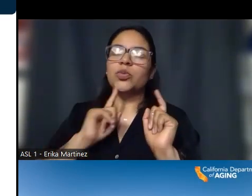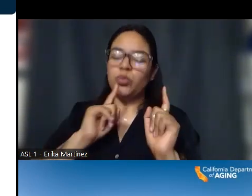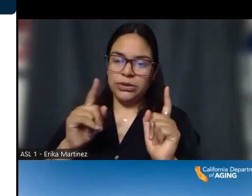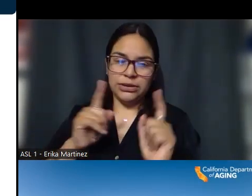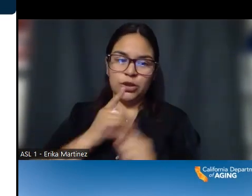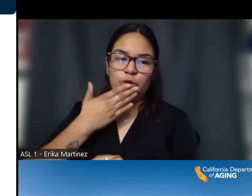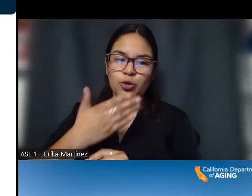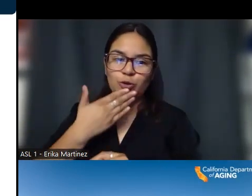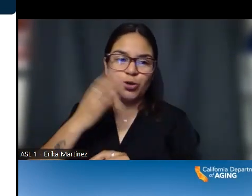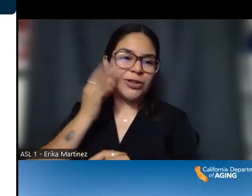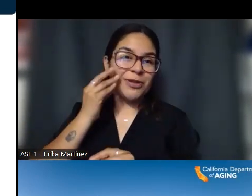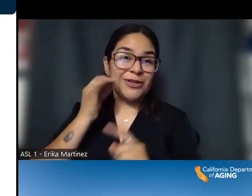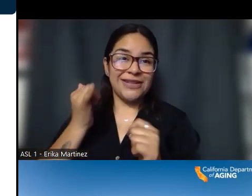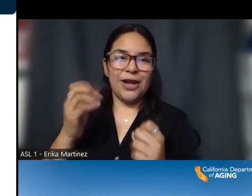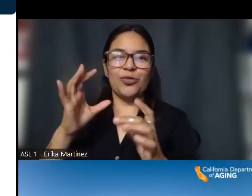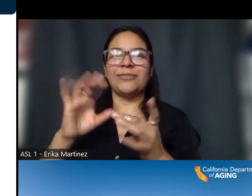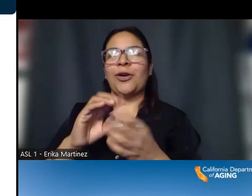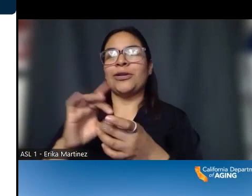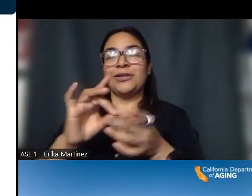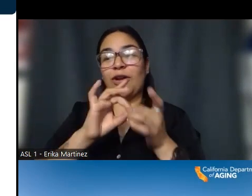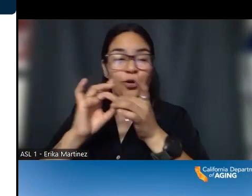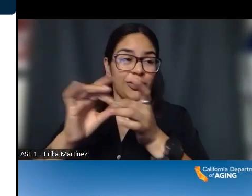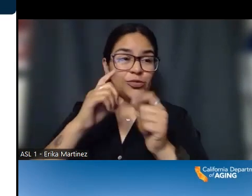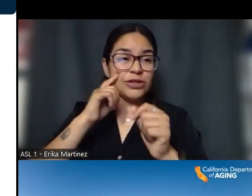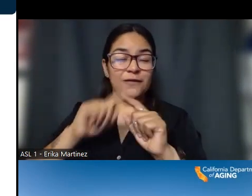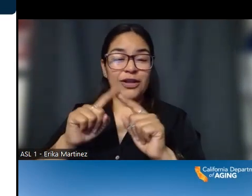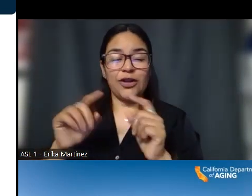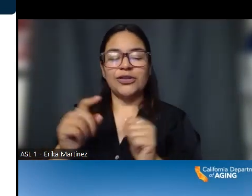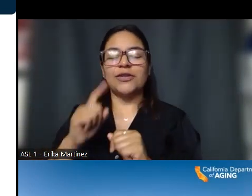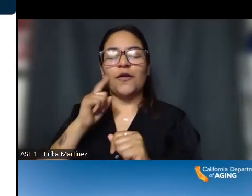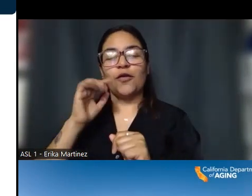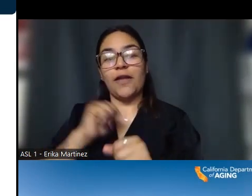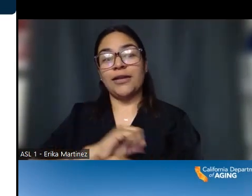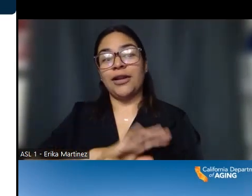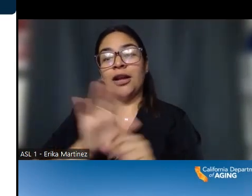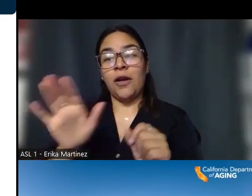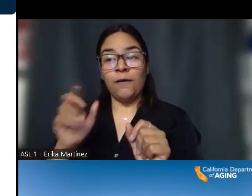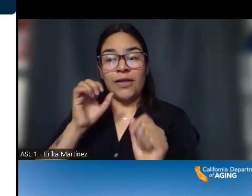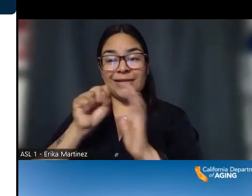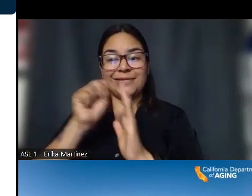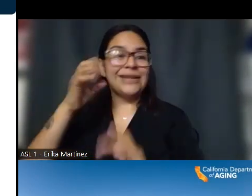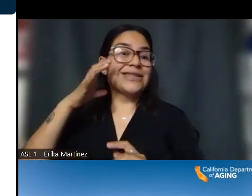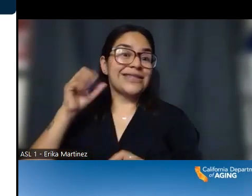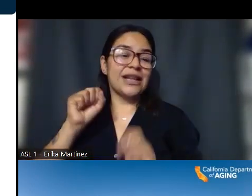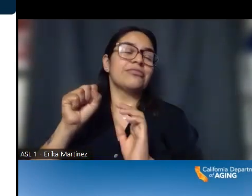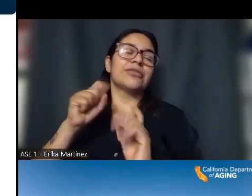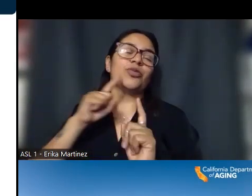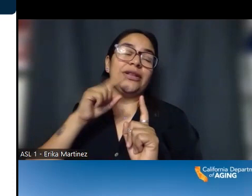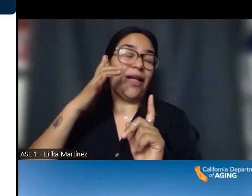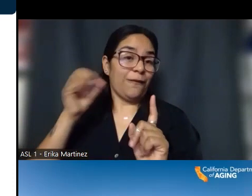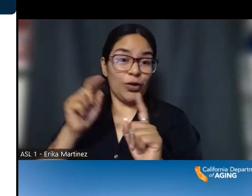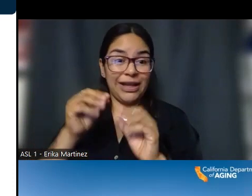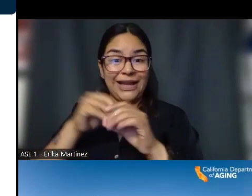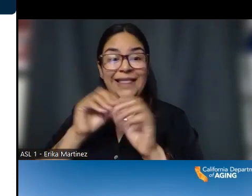experience working with our contracted providers and then with our state staff to provide coverage for the entire state. To give you an idea of